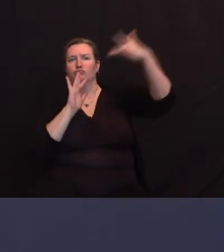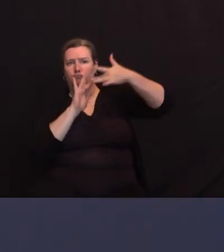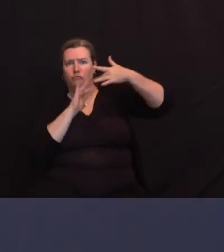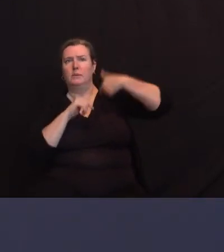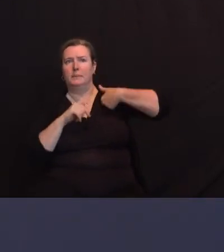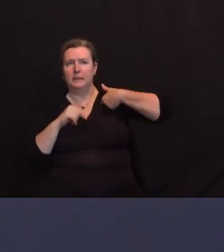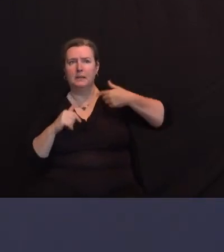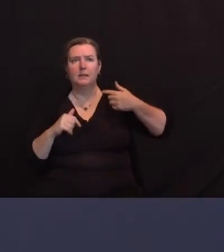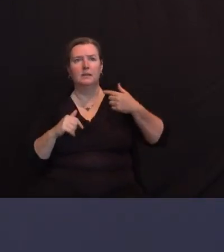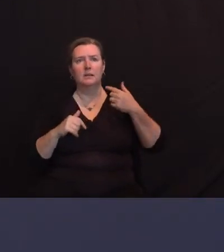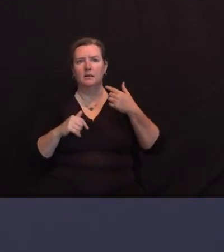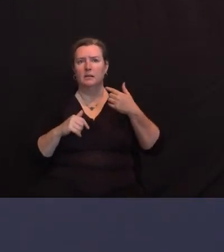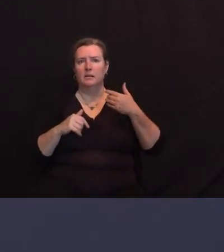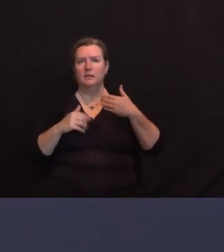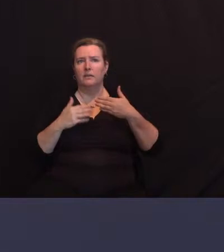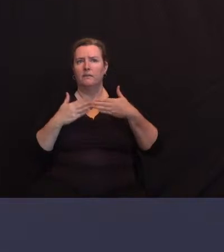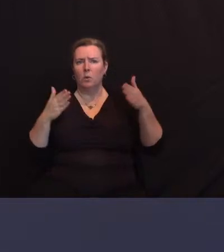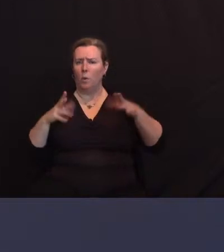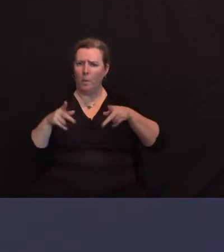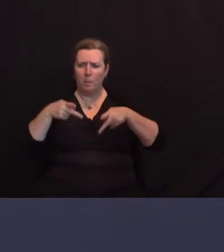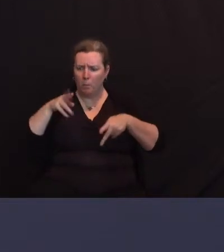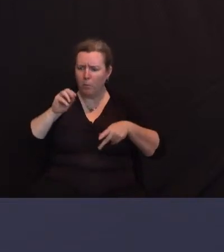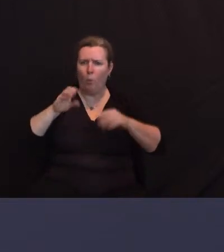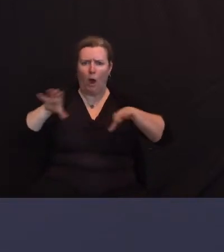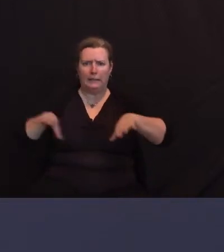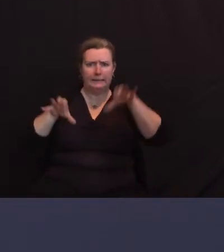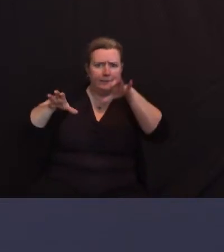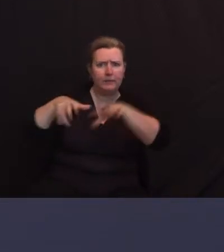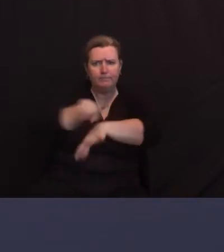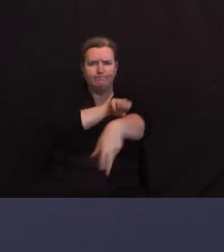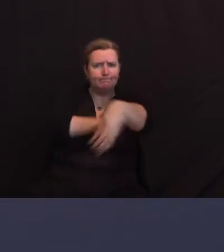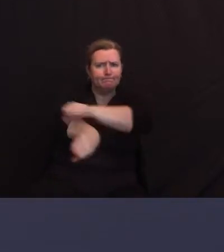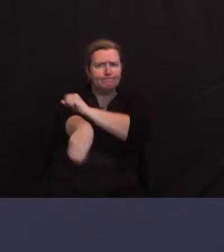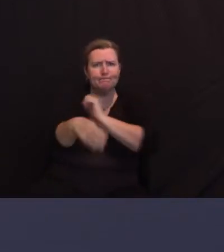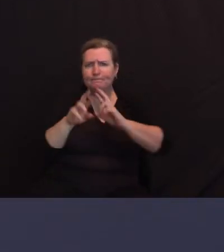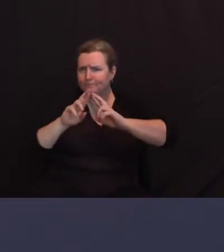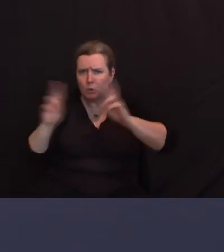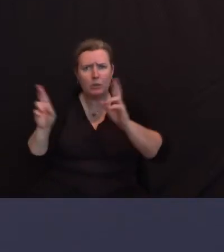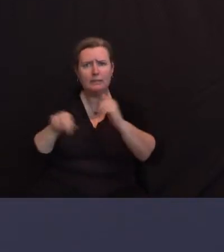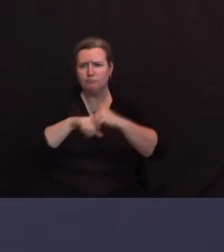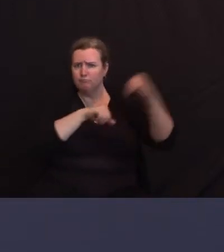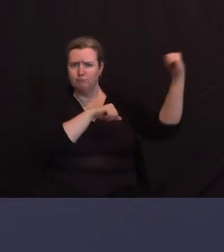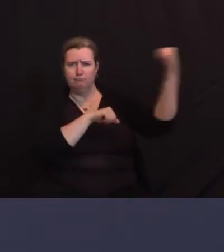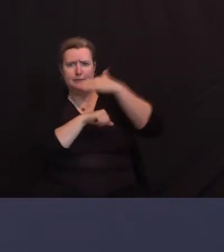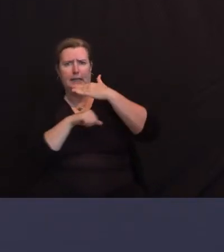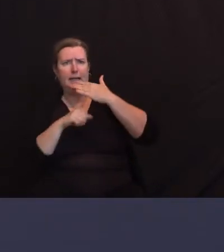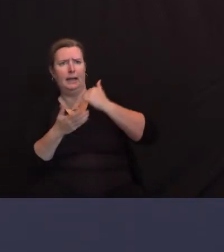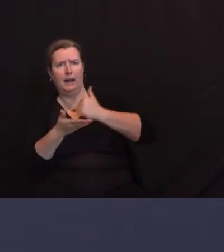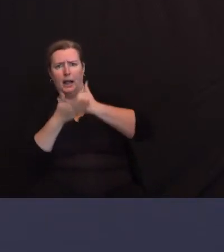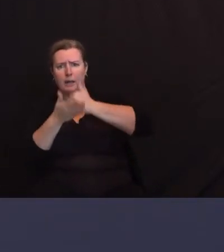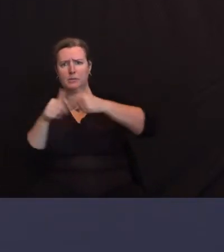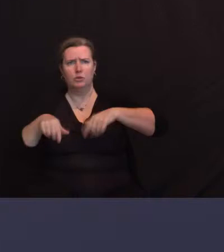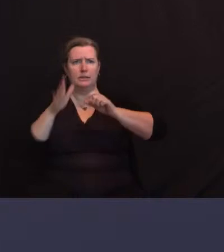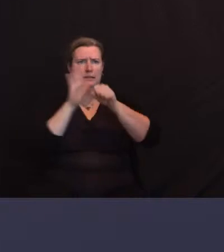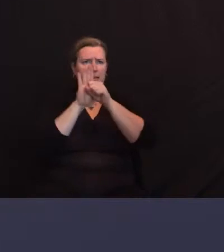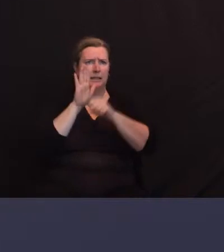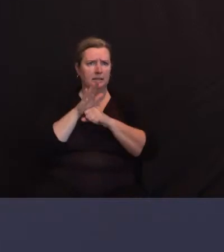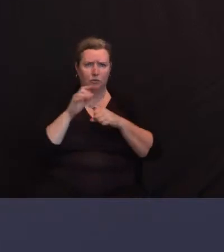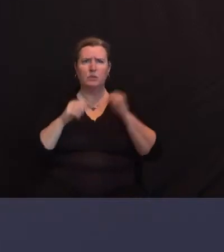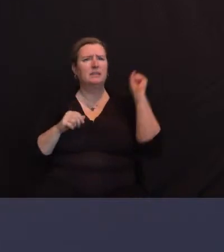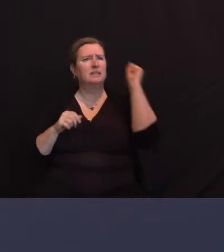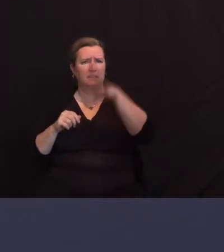very proactive. We stood ready to send resources to other states as well, which we actually did. We sent a